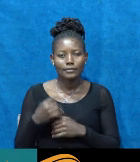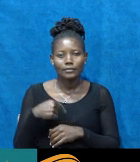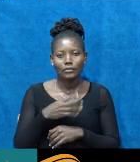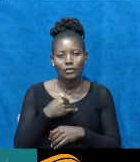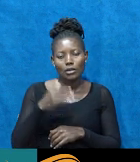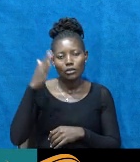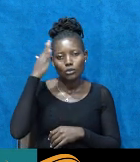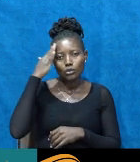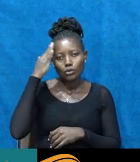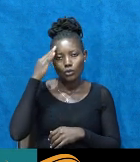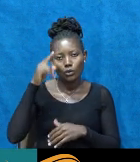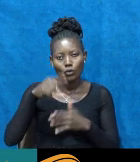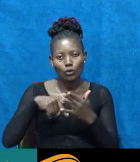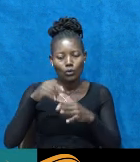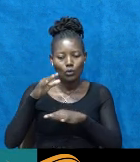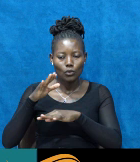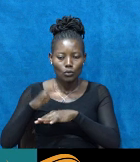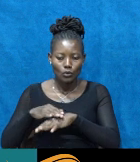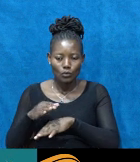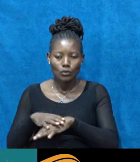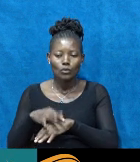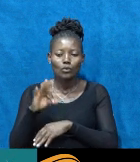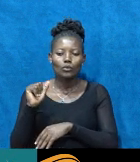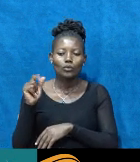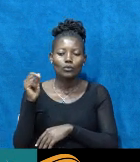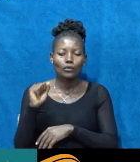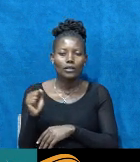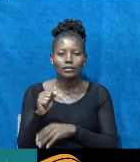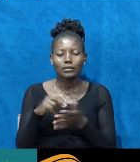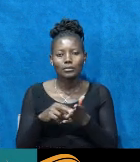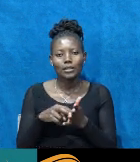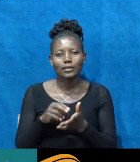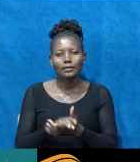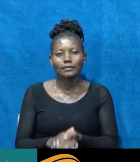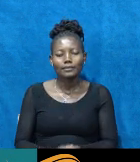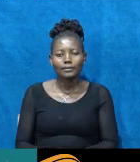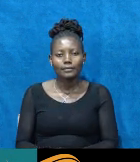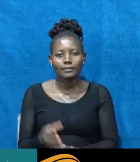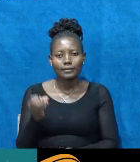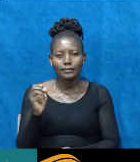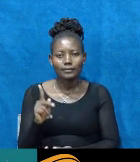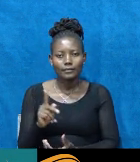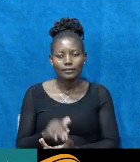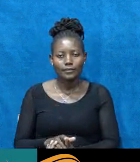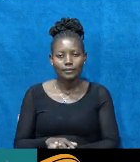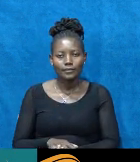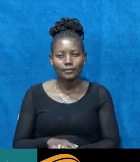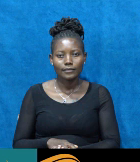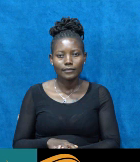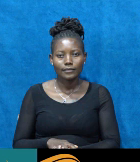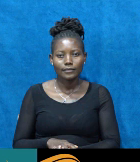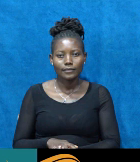Okay. But would So reduction, what's would that slow down recovery by reducing